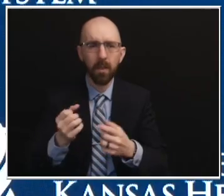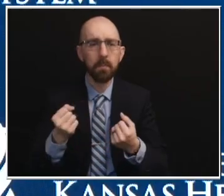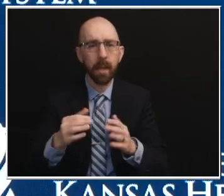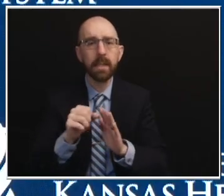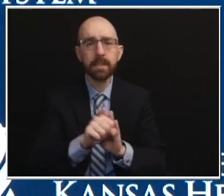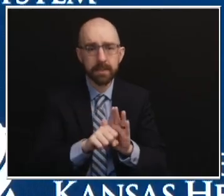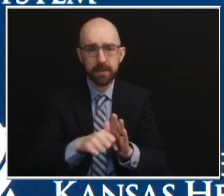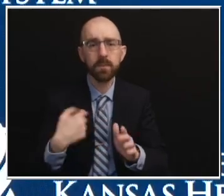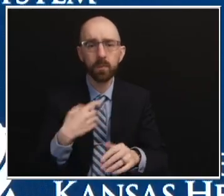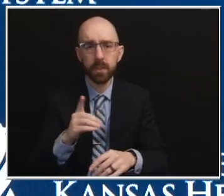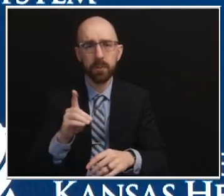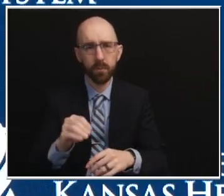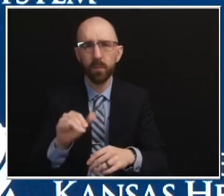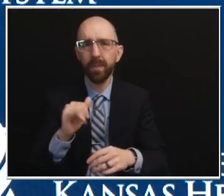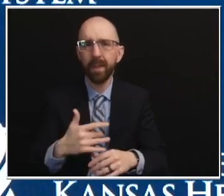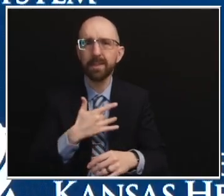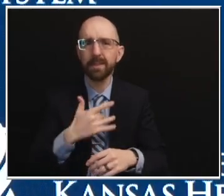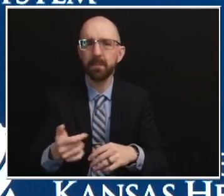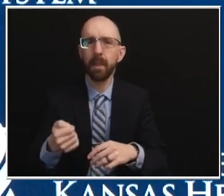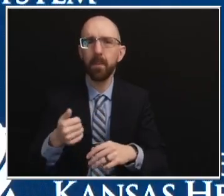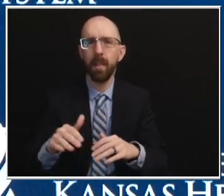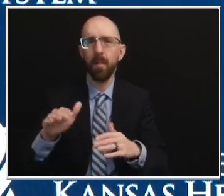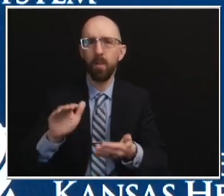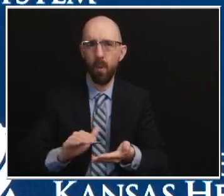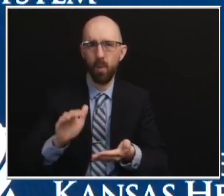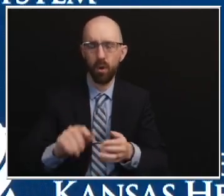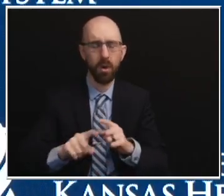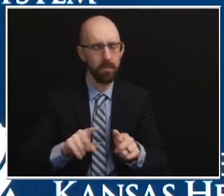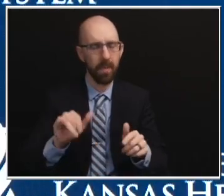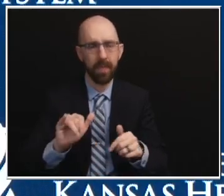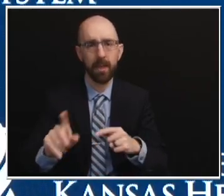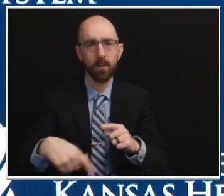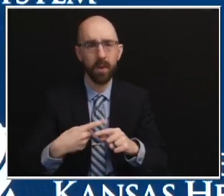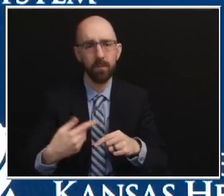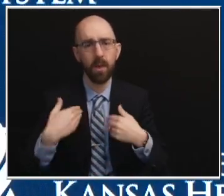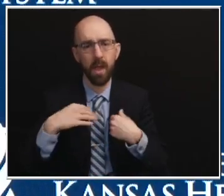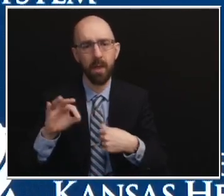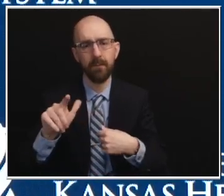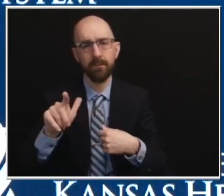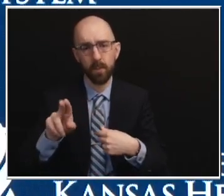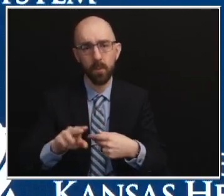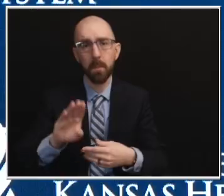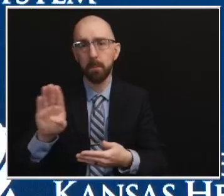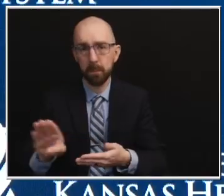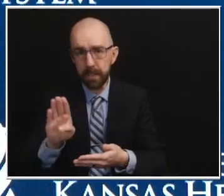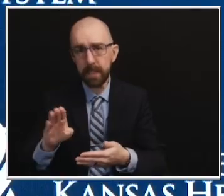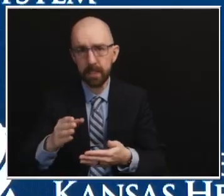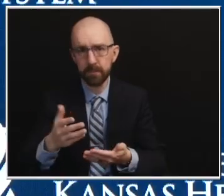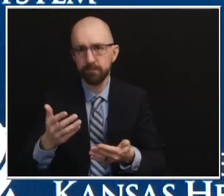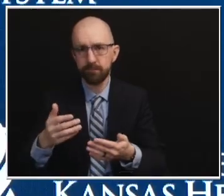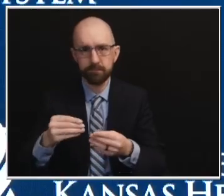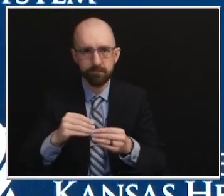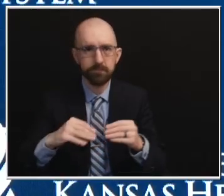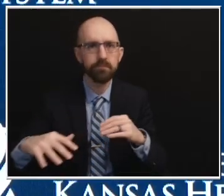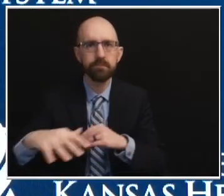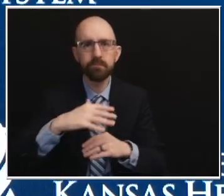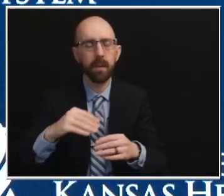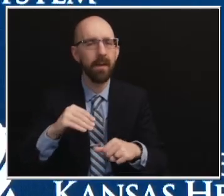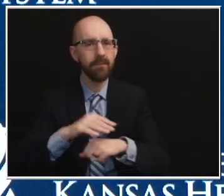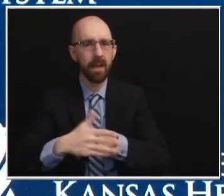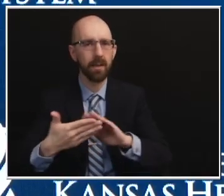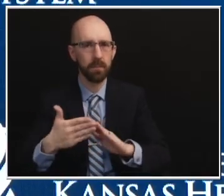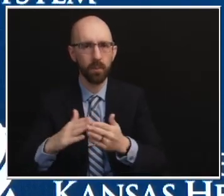that does tend to be a little bit lower, but that's also when we have influenza B now coming through and affecting the community more than influenza A.